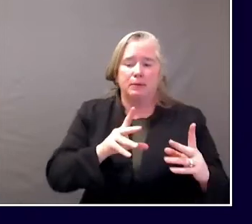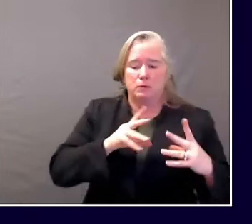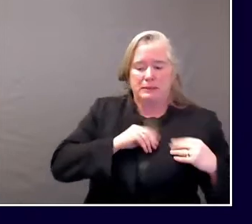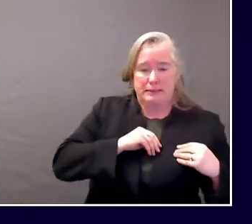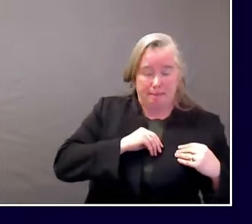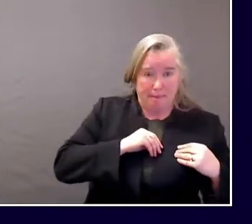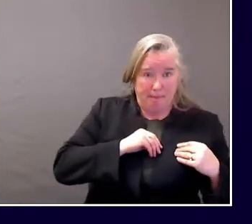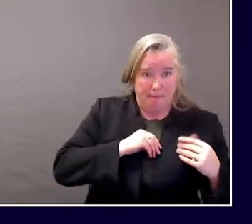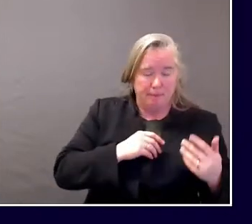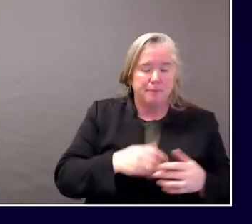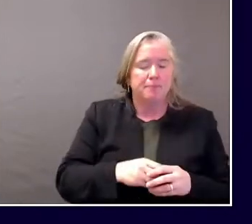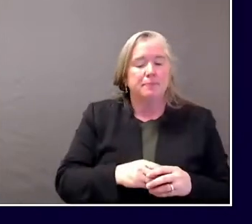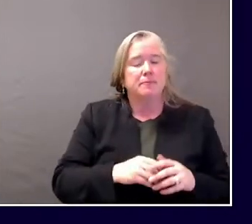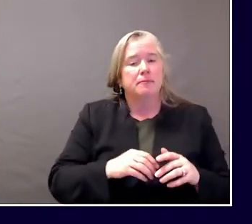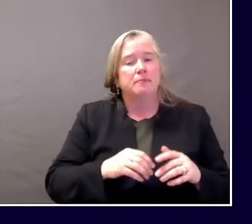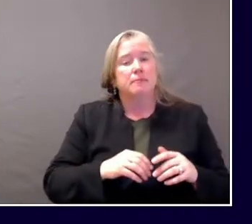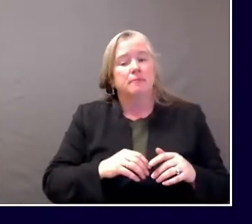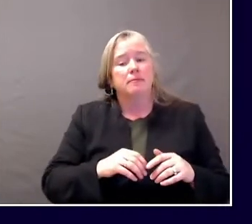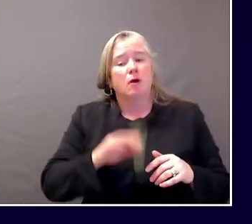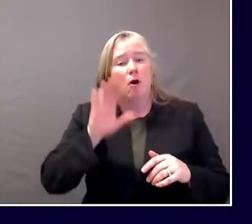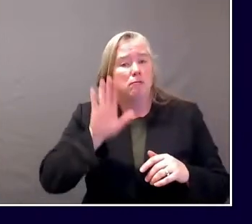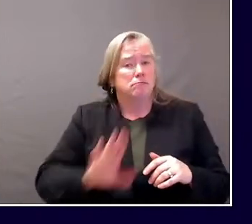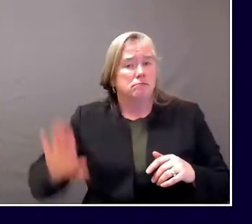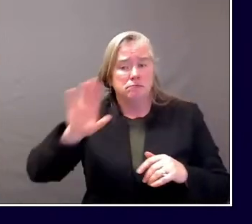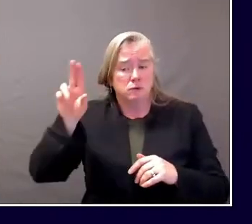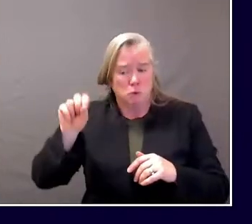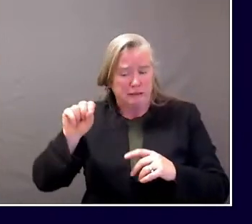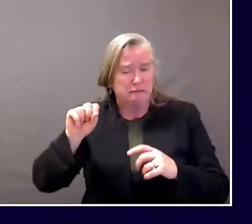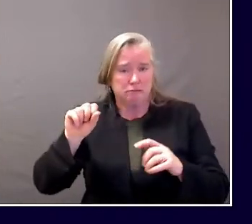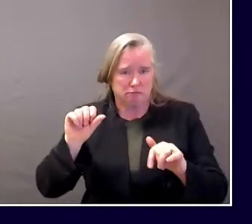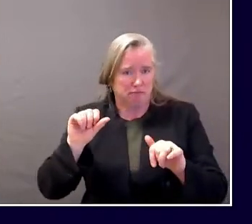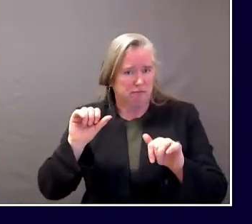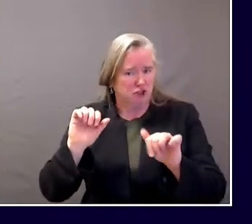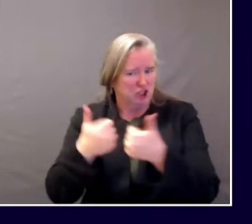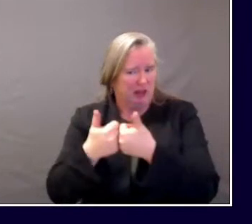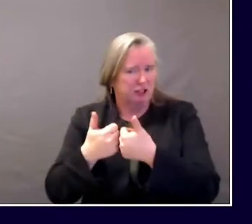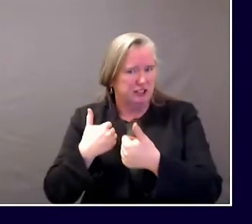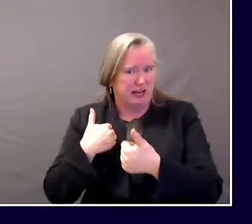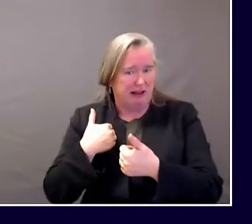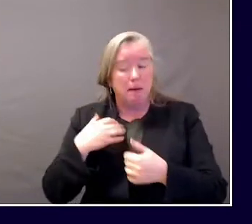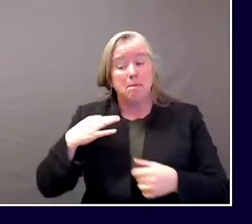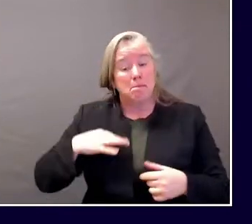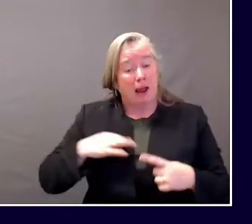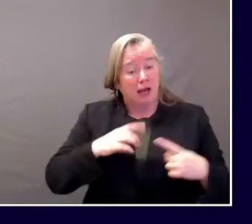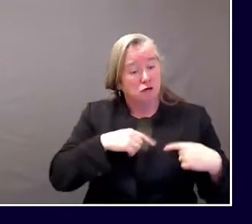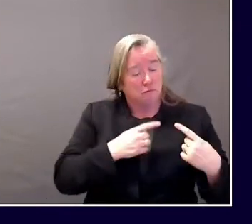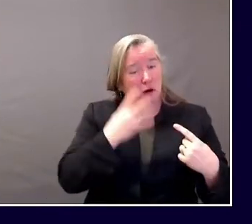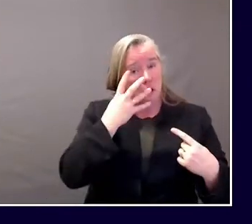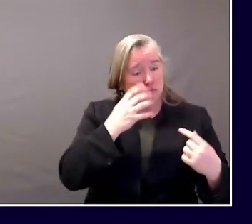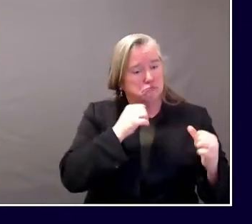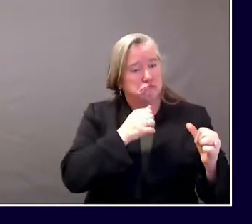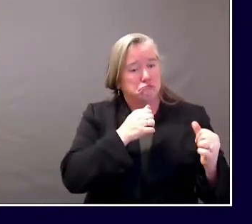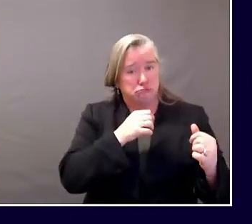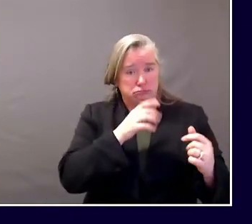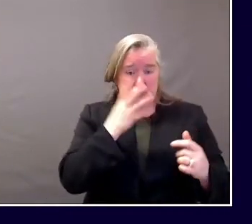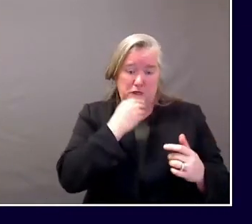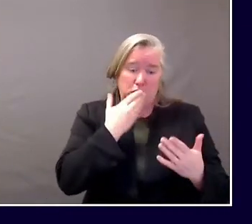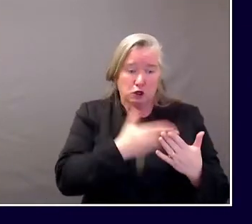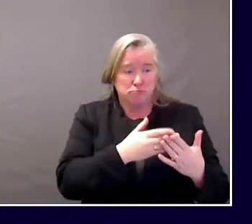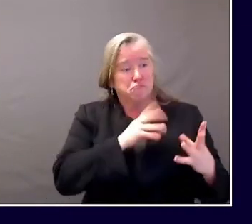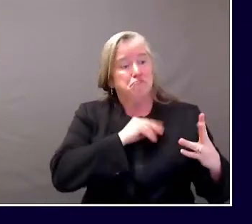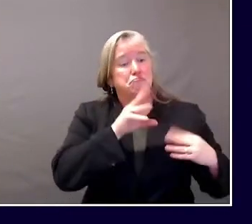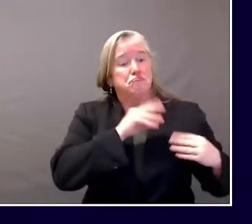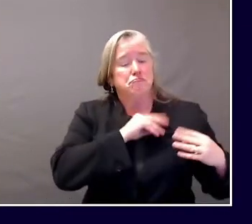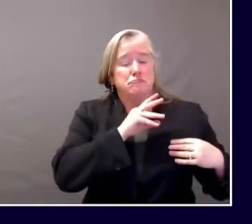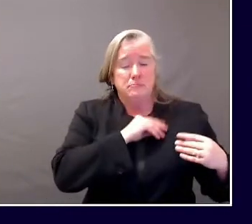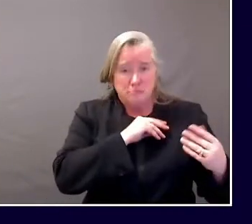problem in different parts of the country. Although as of now, it sounds like it hasn't really been one here. What can Maine do